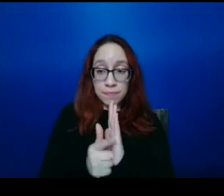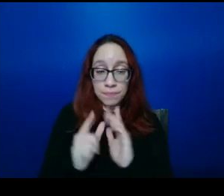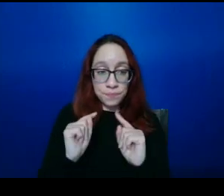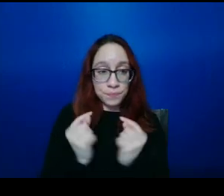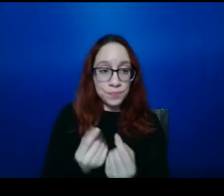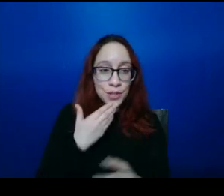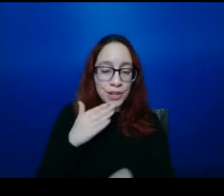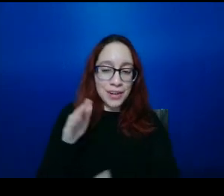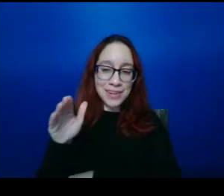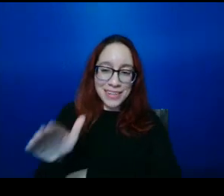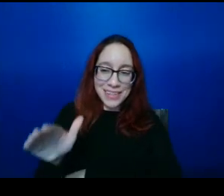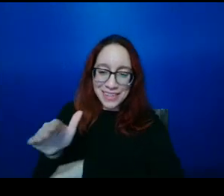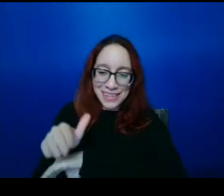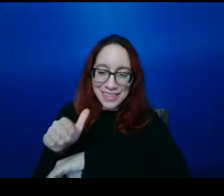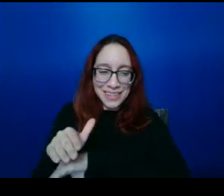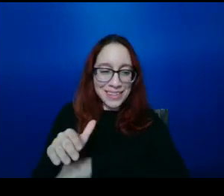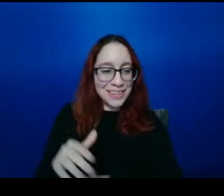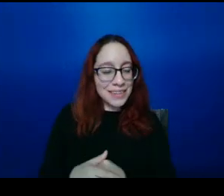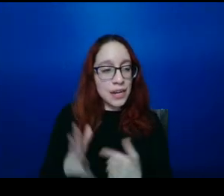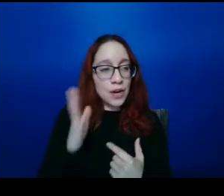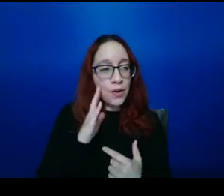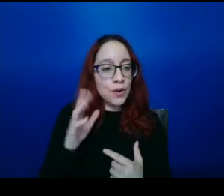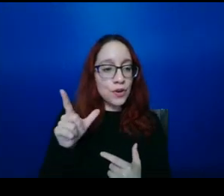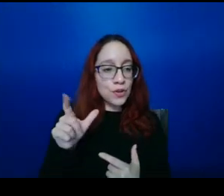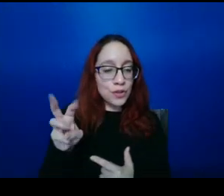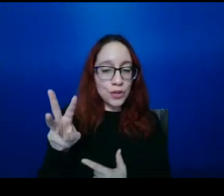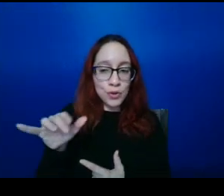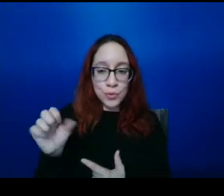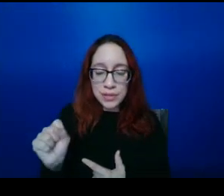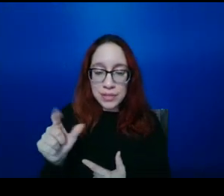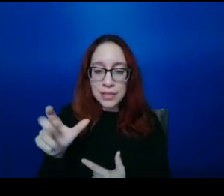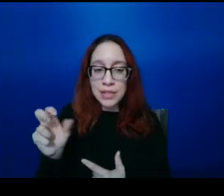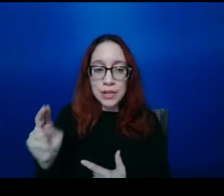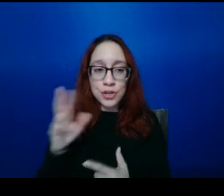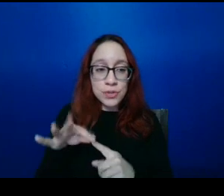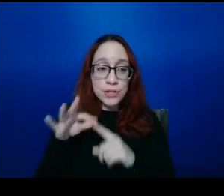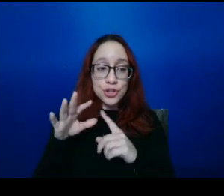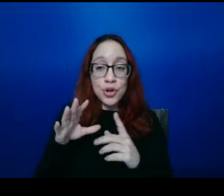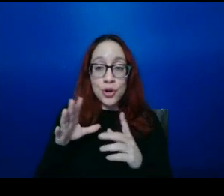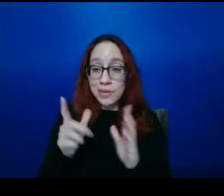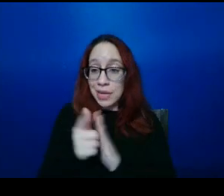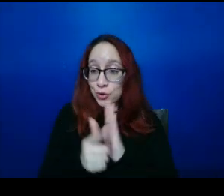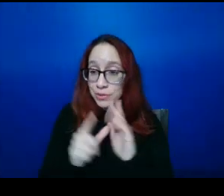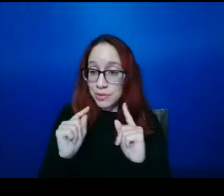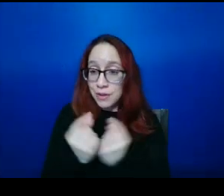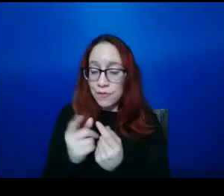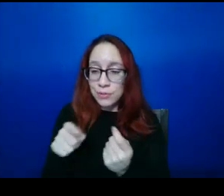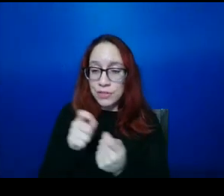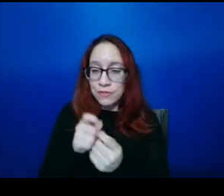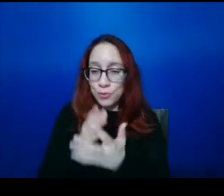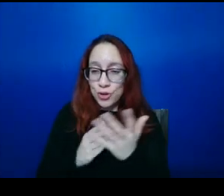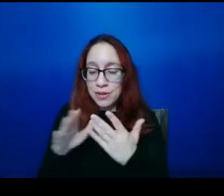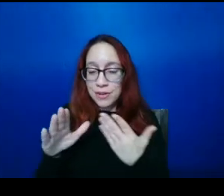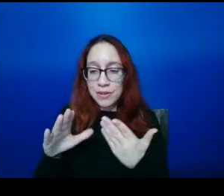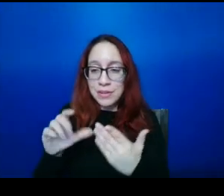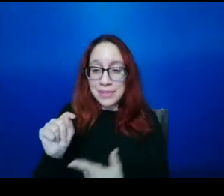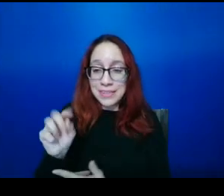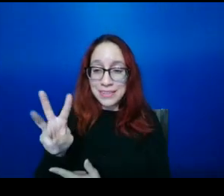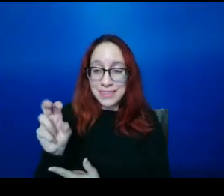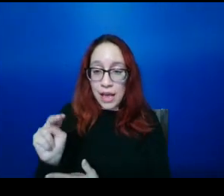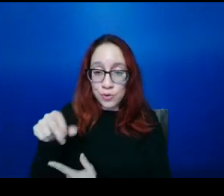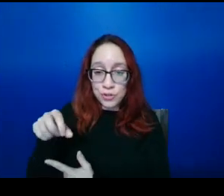Good evening, Commission. Catherine Rosmel with Lewis Longman and Walker, part of your special counsel team for certain aspects of this Town Square project,